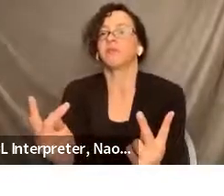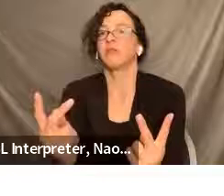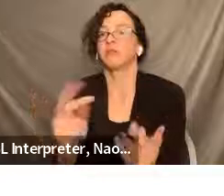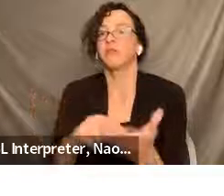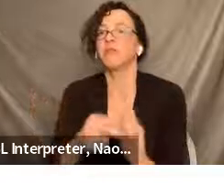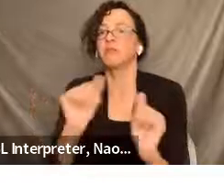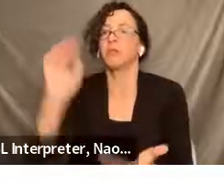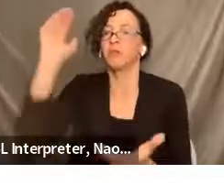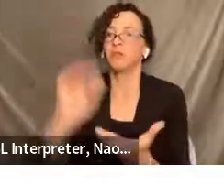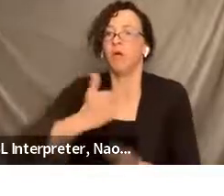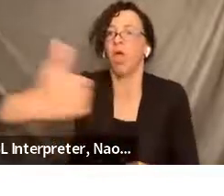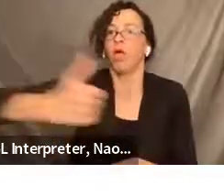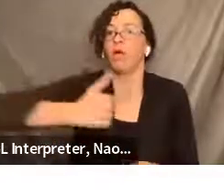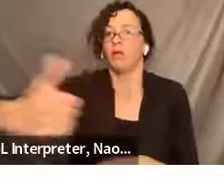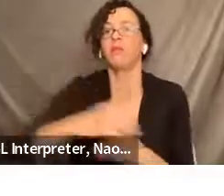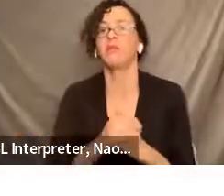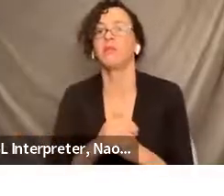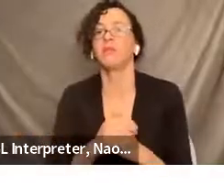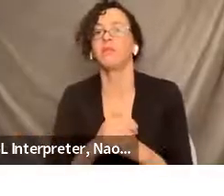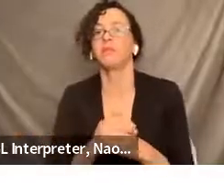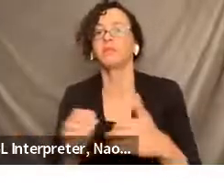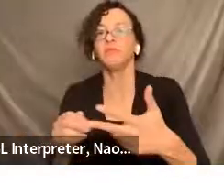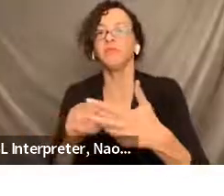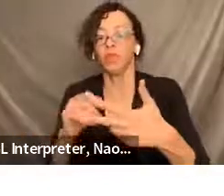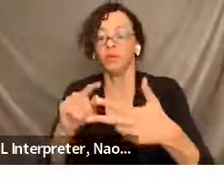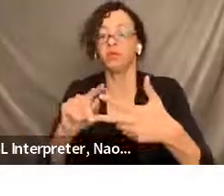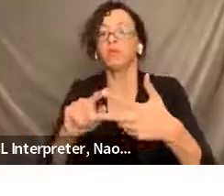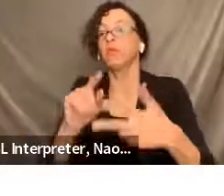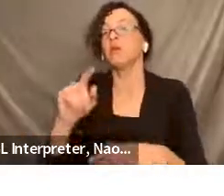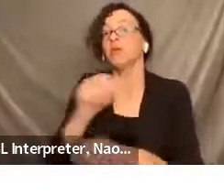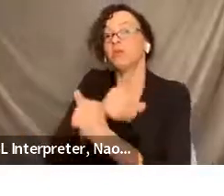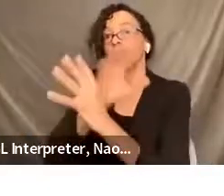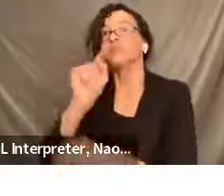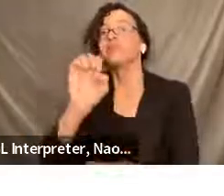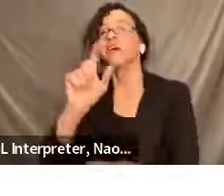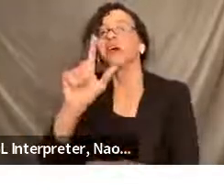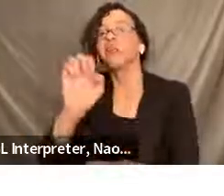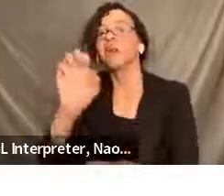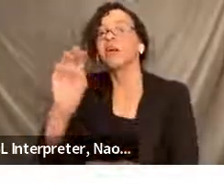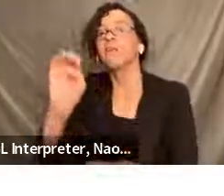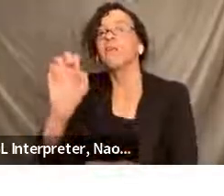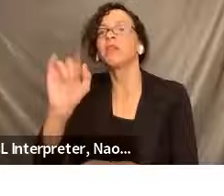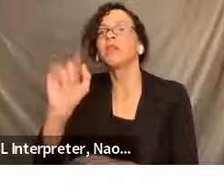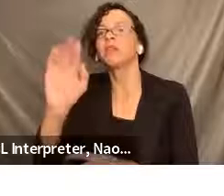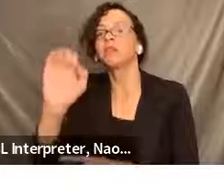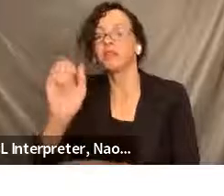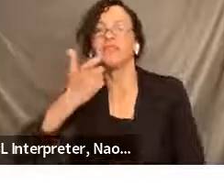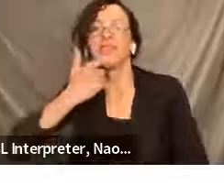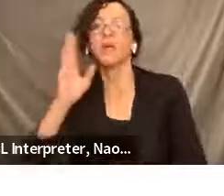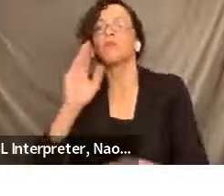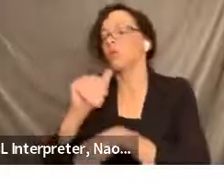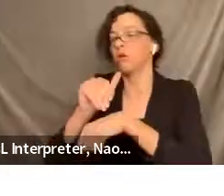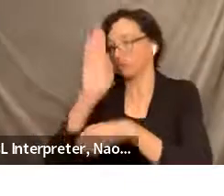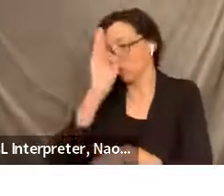that are available. Telemedicine dispatch will connect them with a clinician. A clinician can directly talk to the